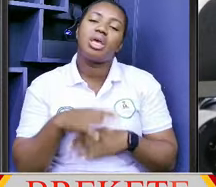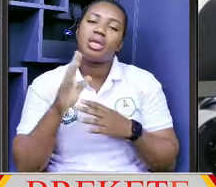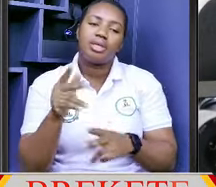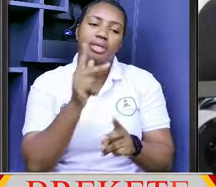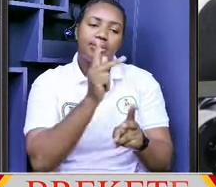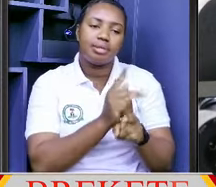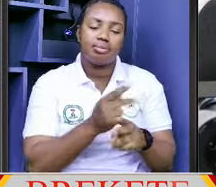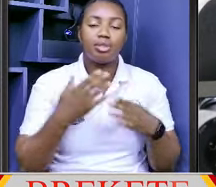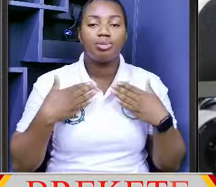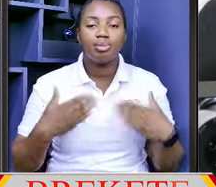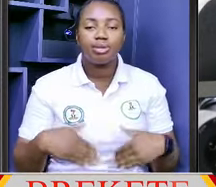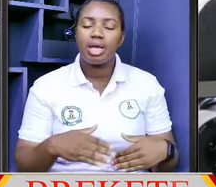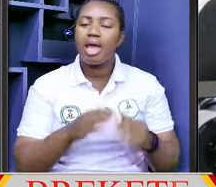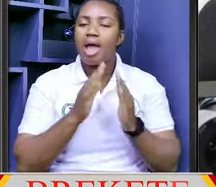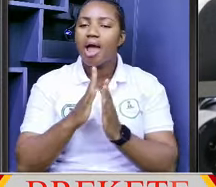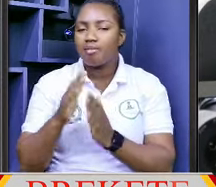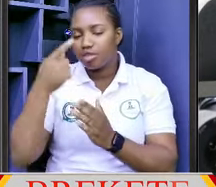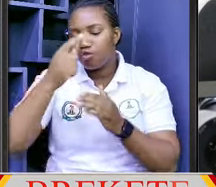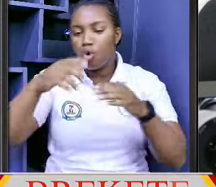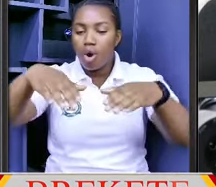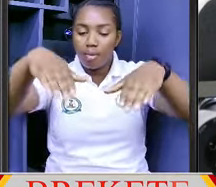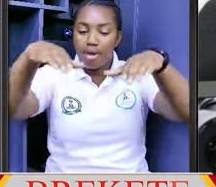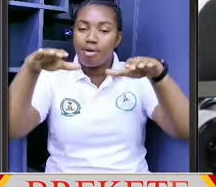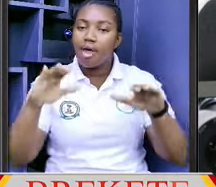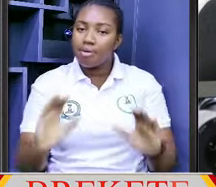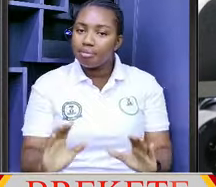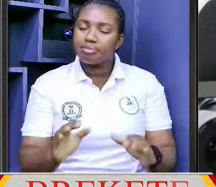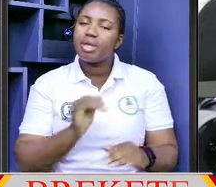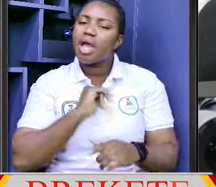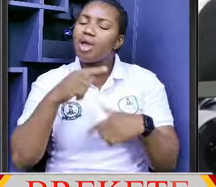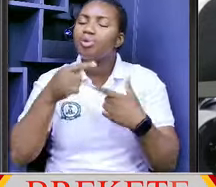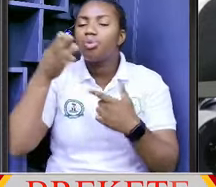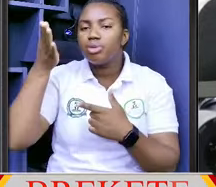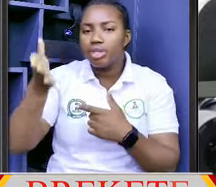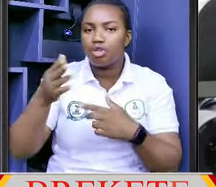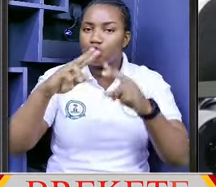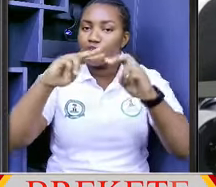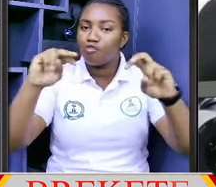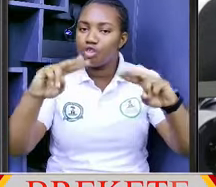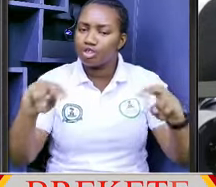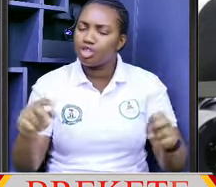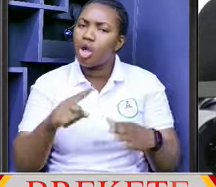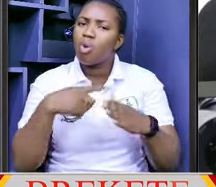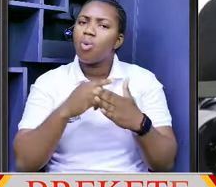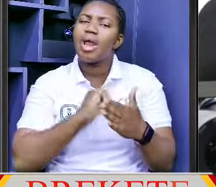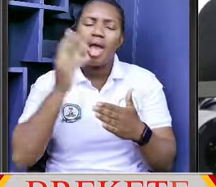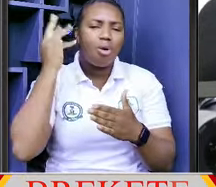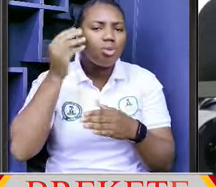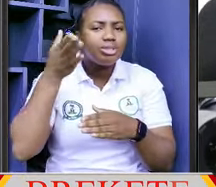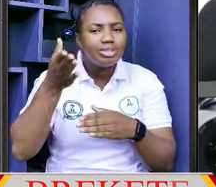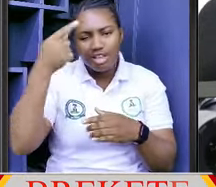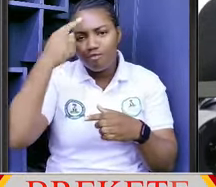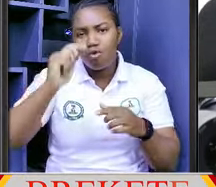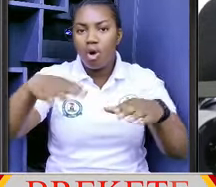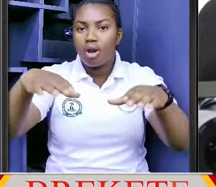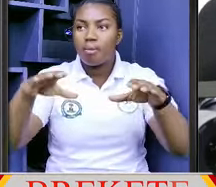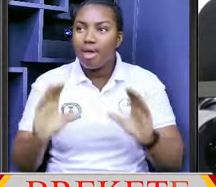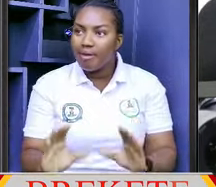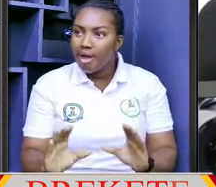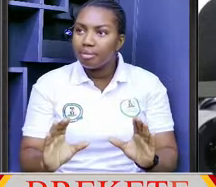mortuary. They arranged for the burial. I went down. When I was there for the burial,